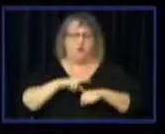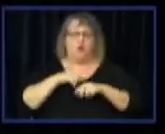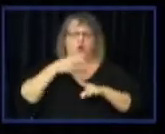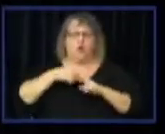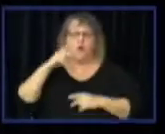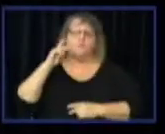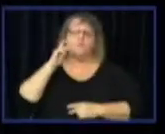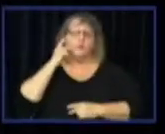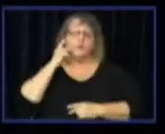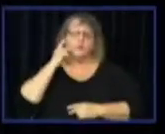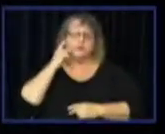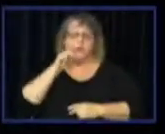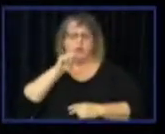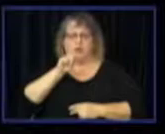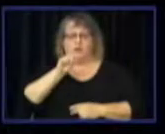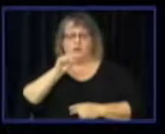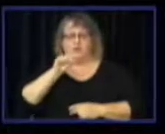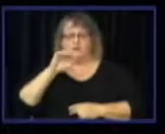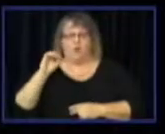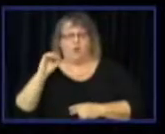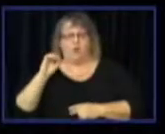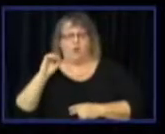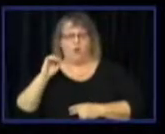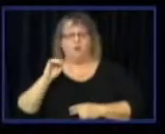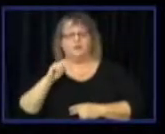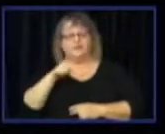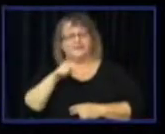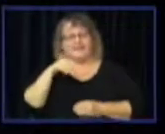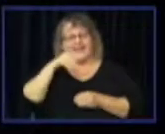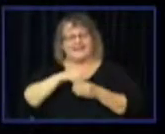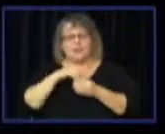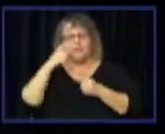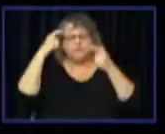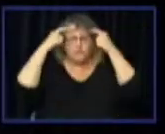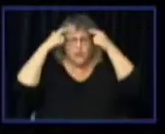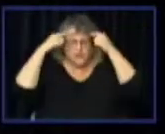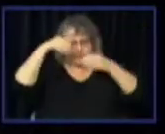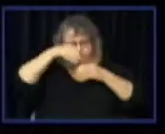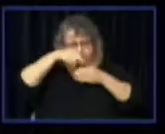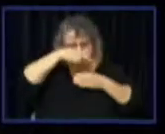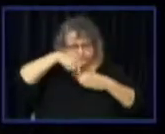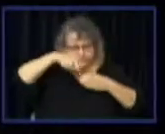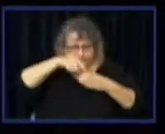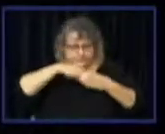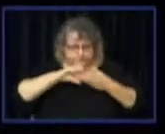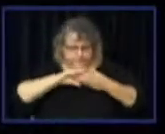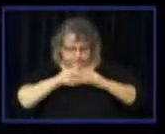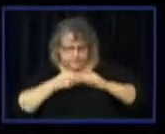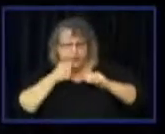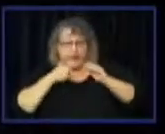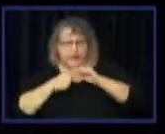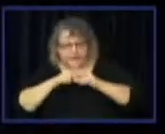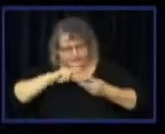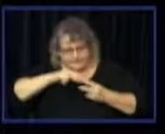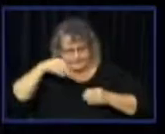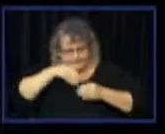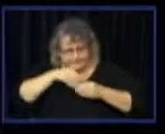called tau. And tau is a misfolded, misprocessed natural protein in the brain that, due to